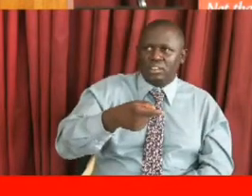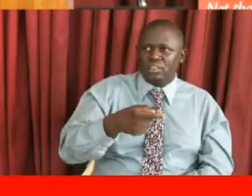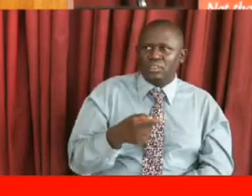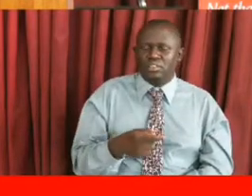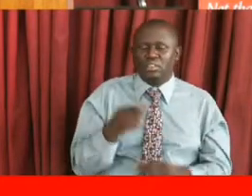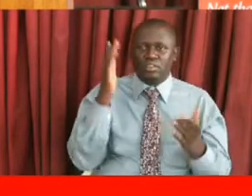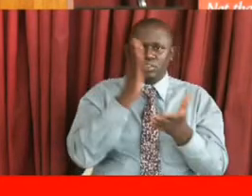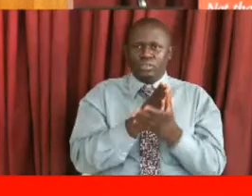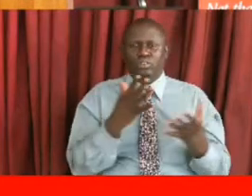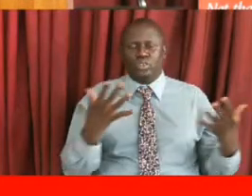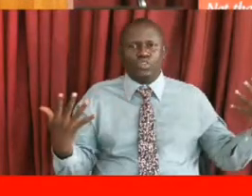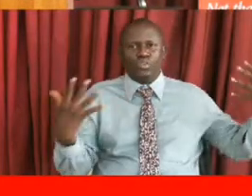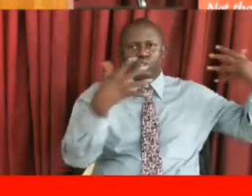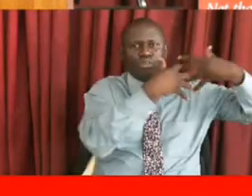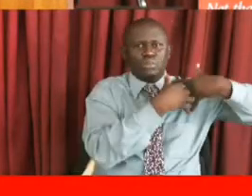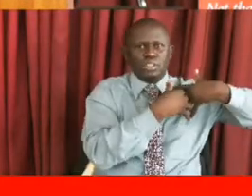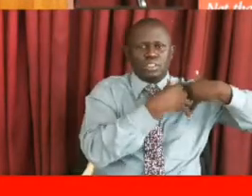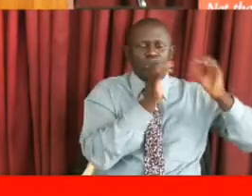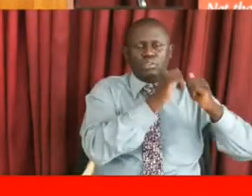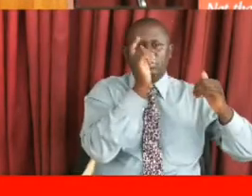was matching with the